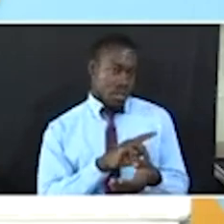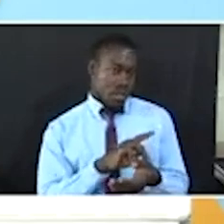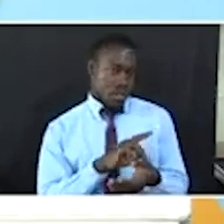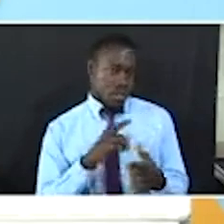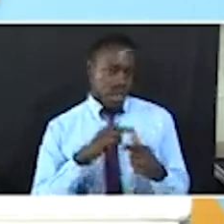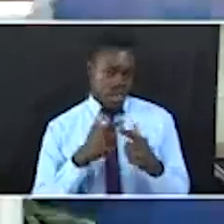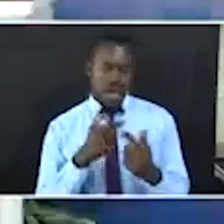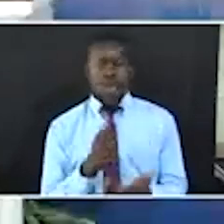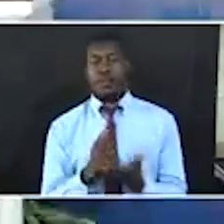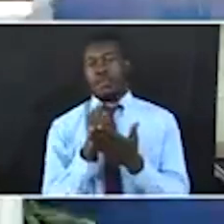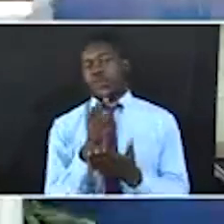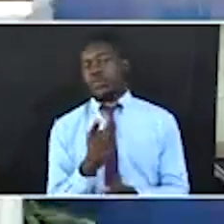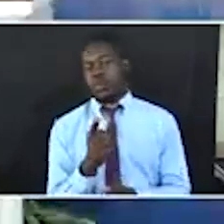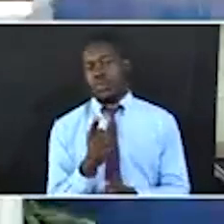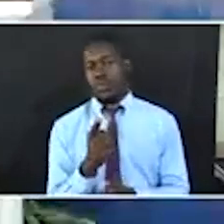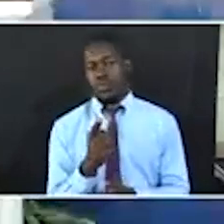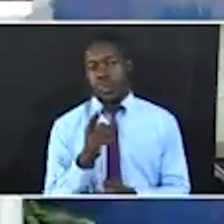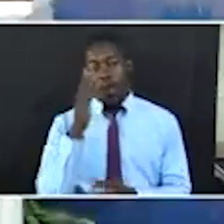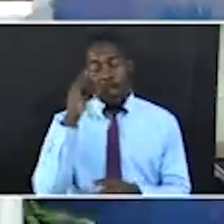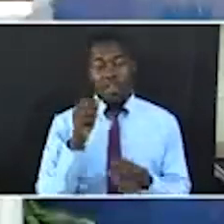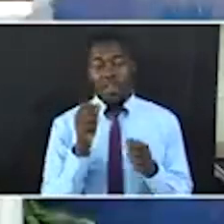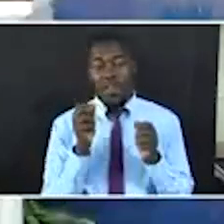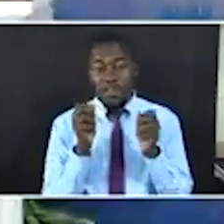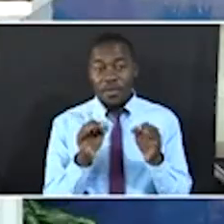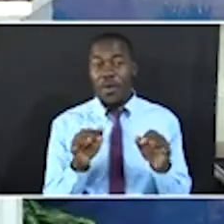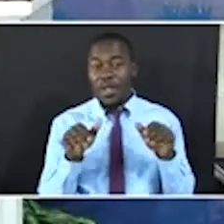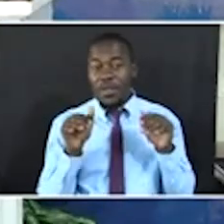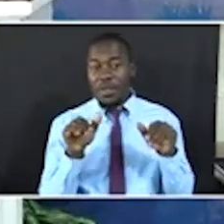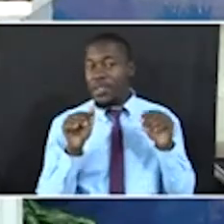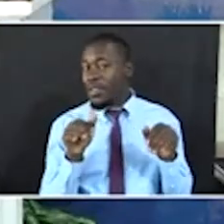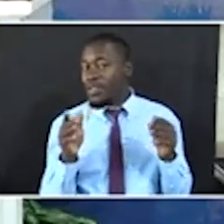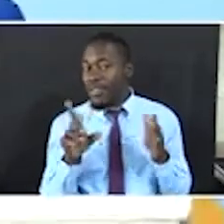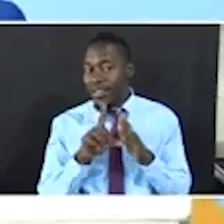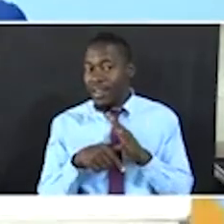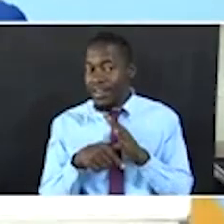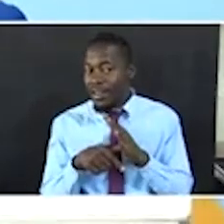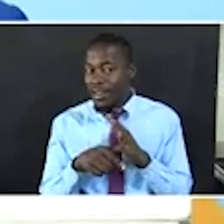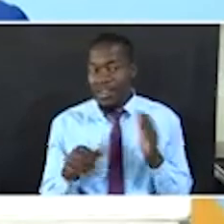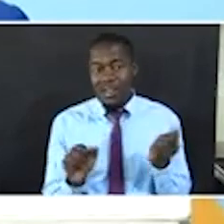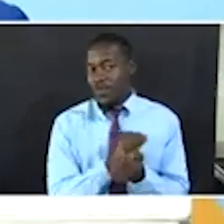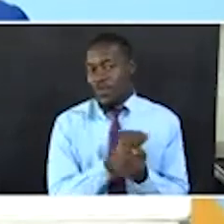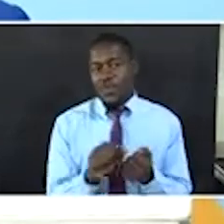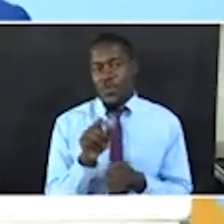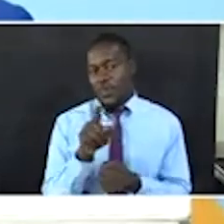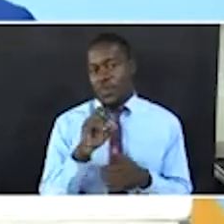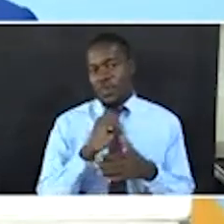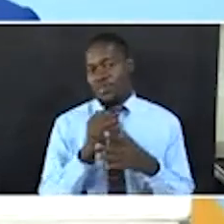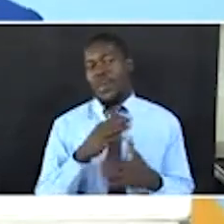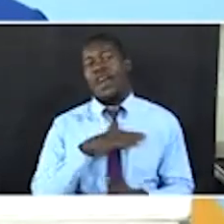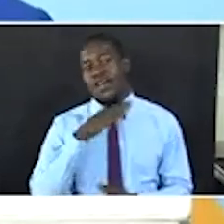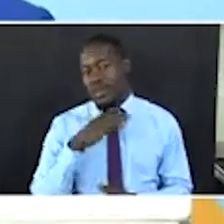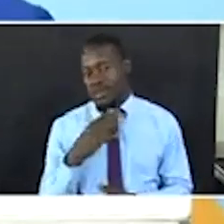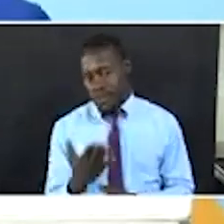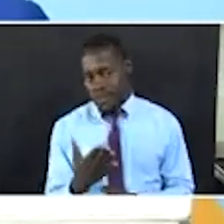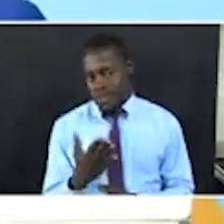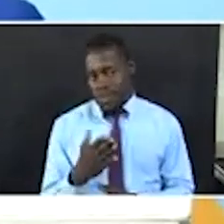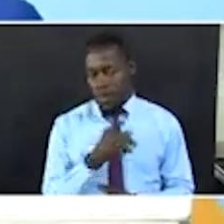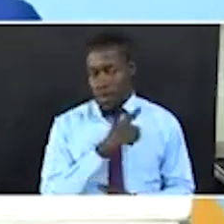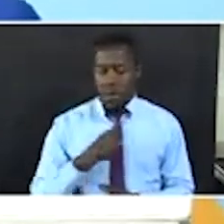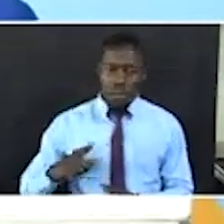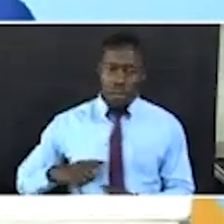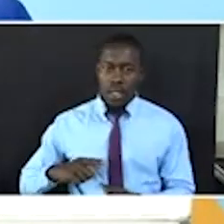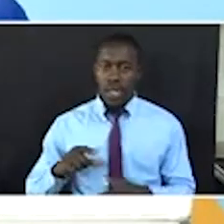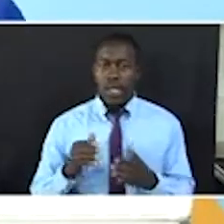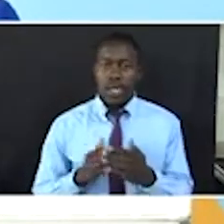right doctor who is going to attend you. Thank you. May God bless you as we continue this Sabbath. And